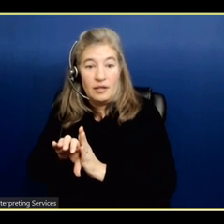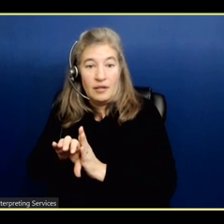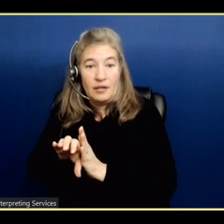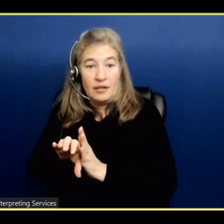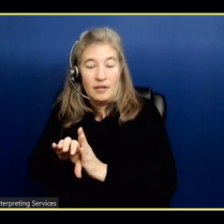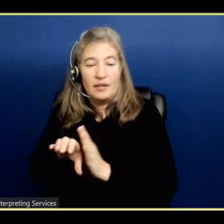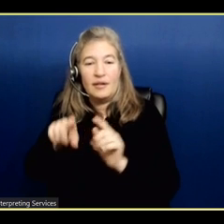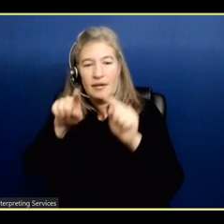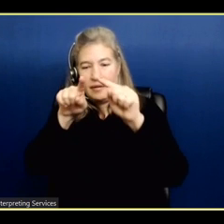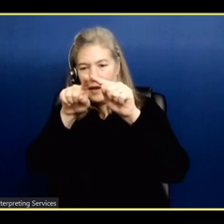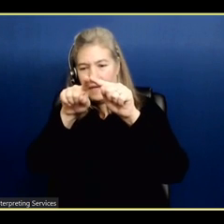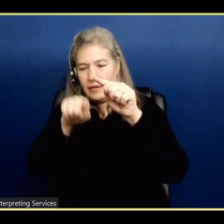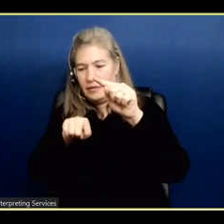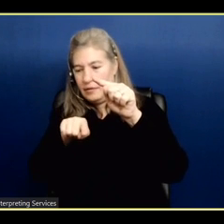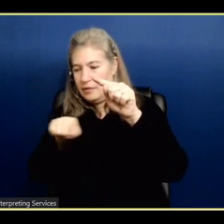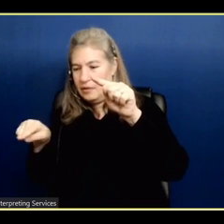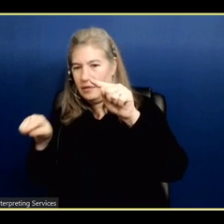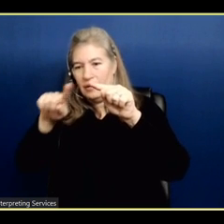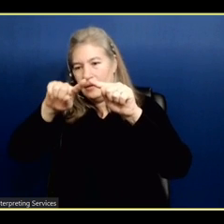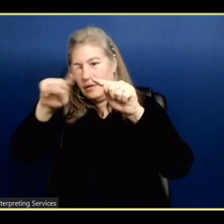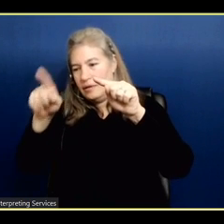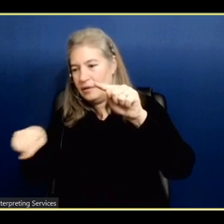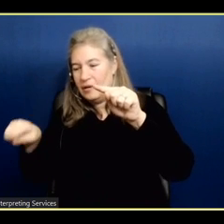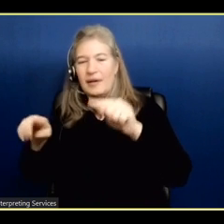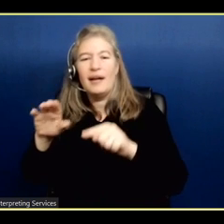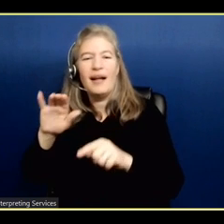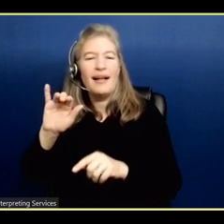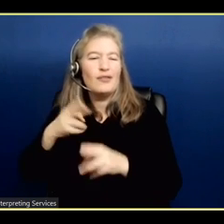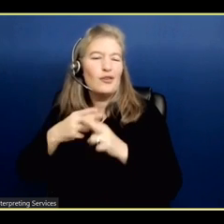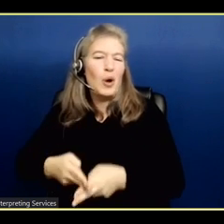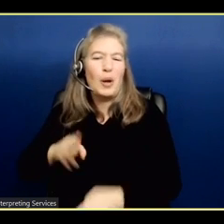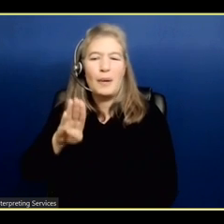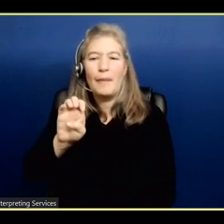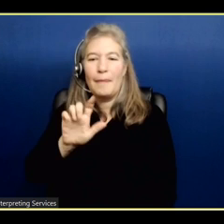or we have to shelter in place, right? Social distance.